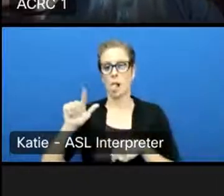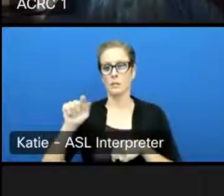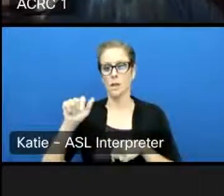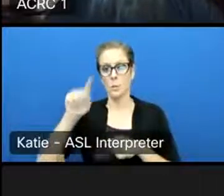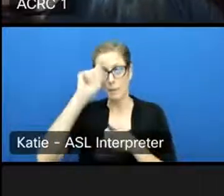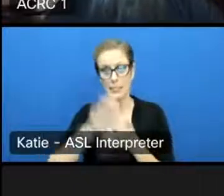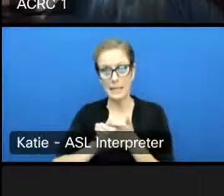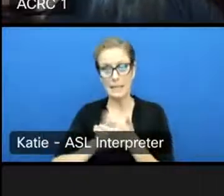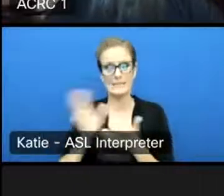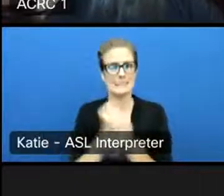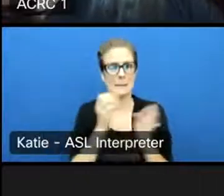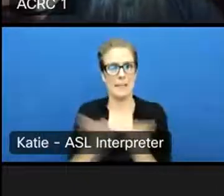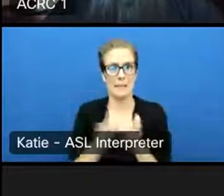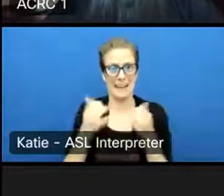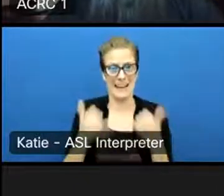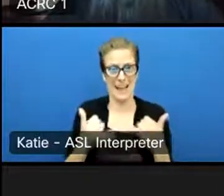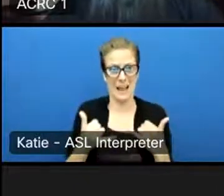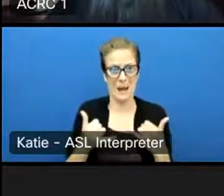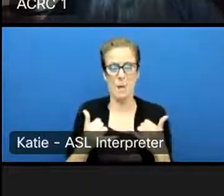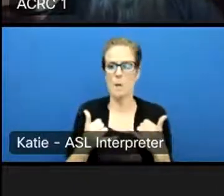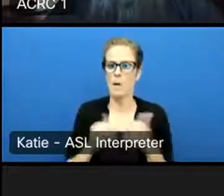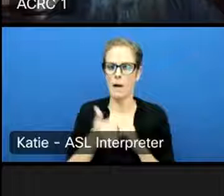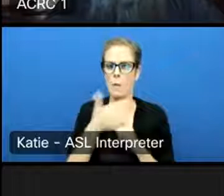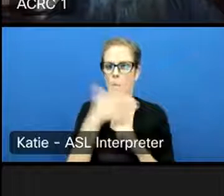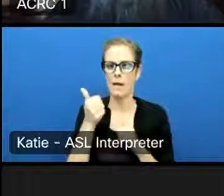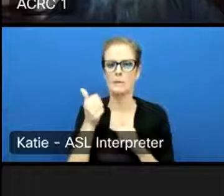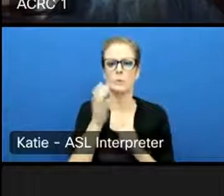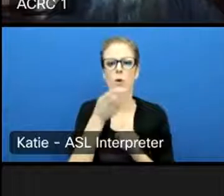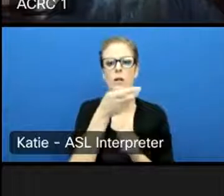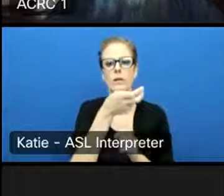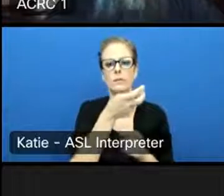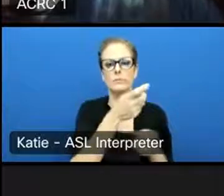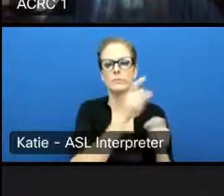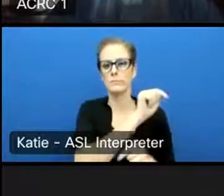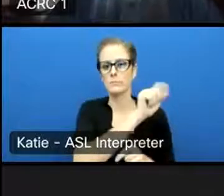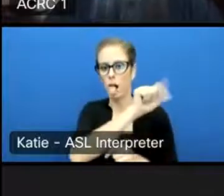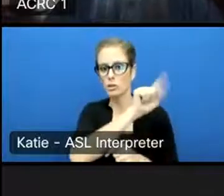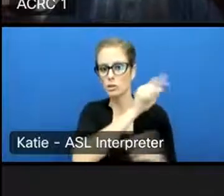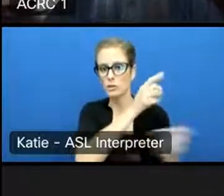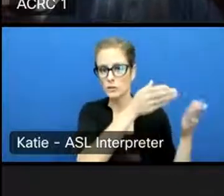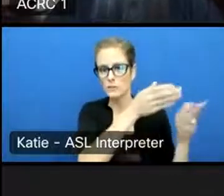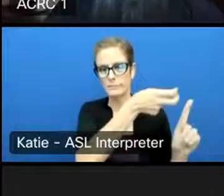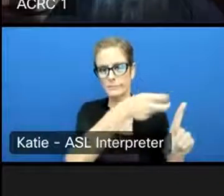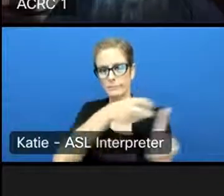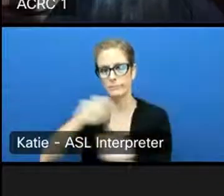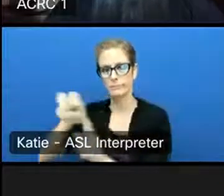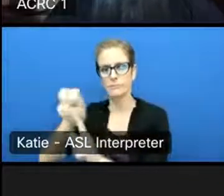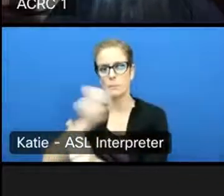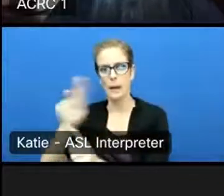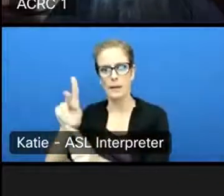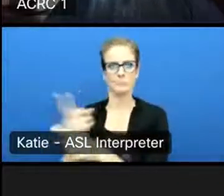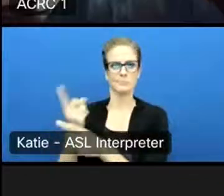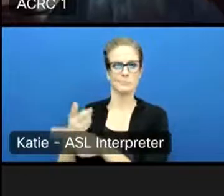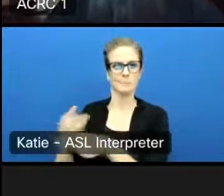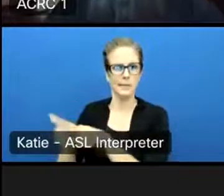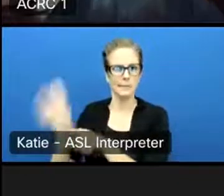is going to be the best way for us to be able to have a transition to our service system back to the types of services that we had